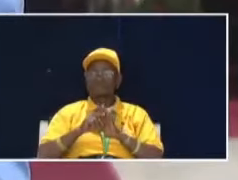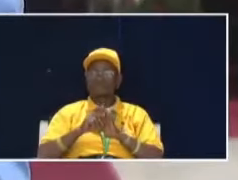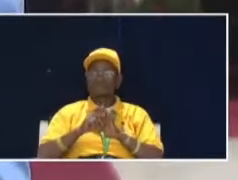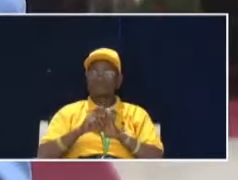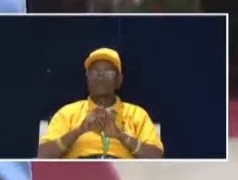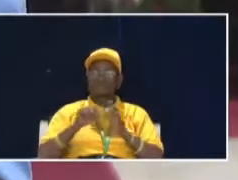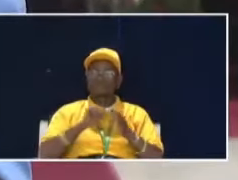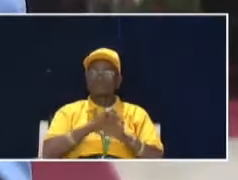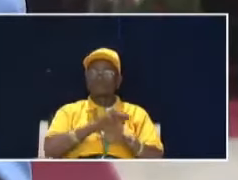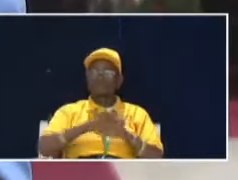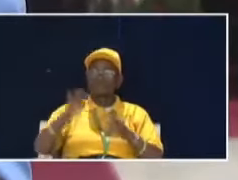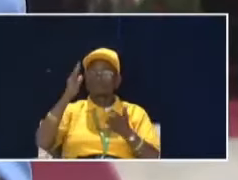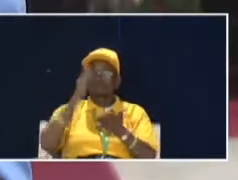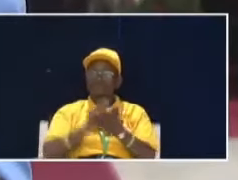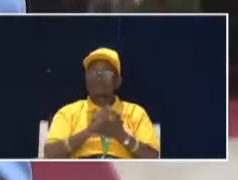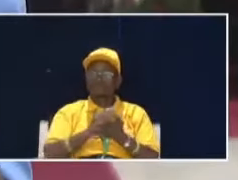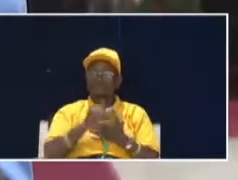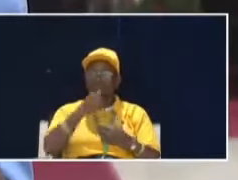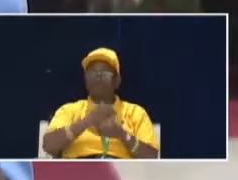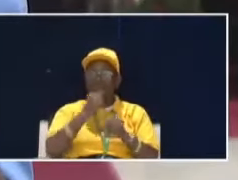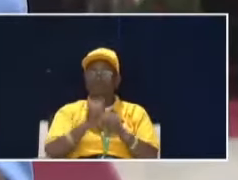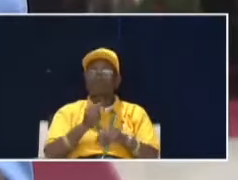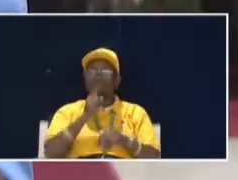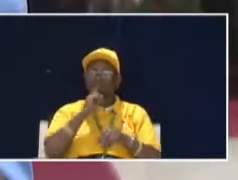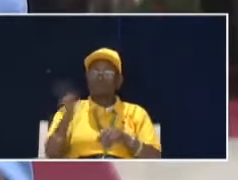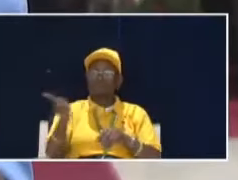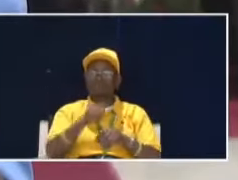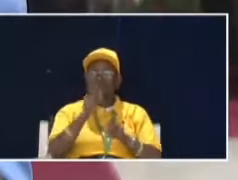Don't stop. Just make sure you keep coming.